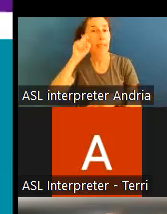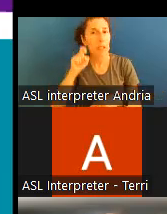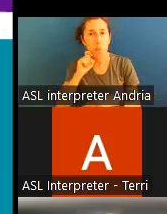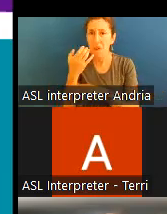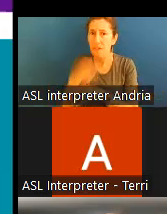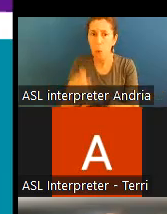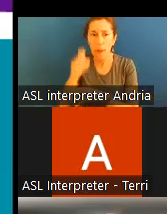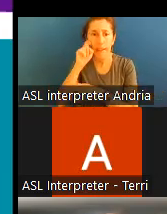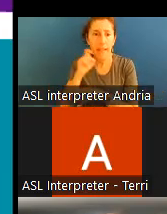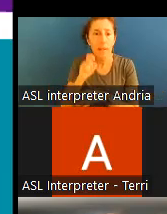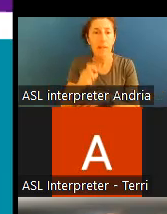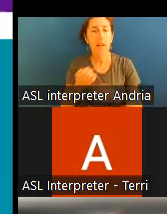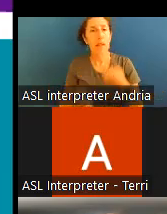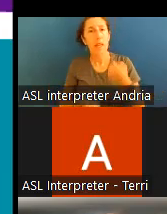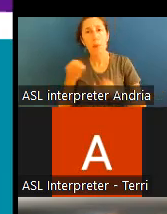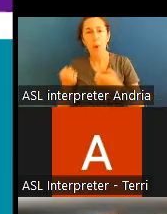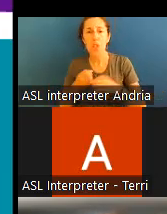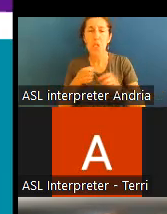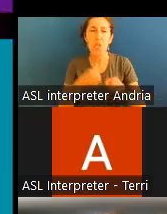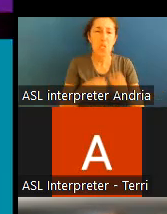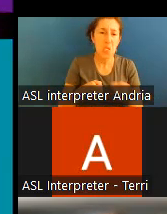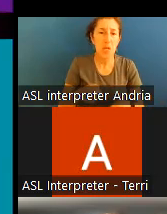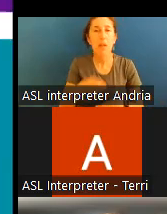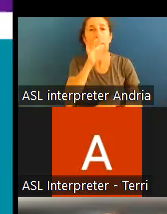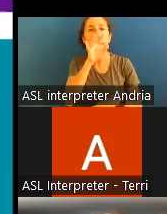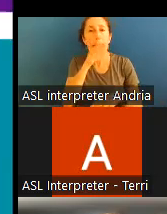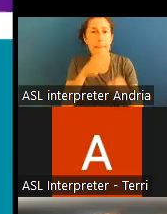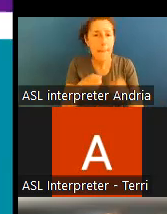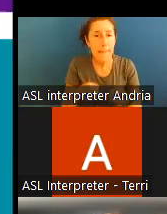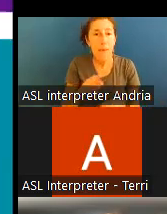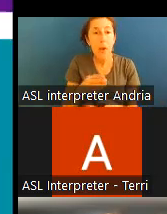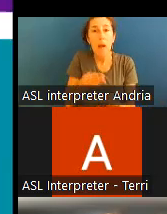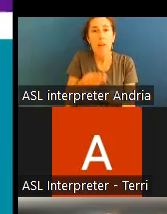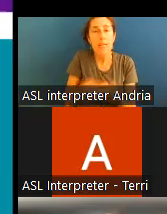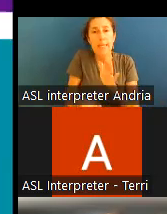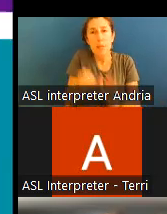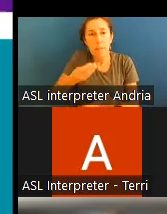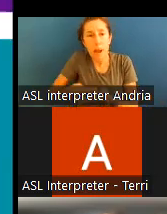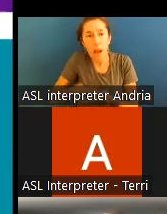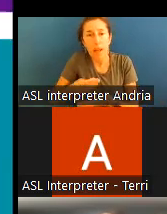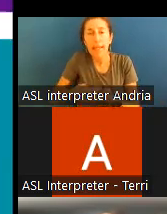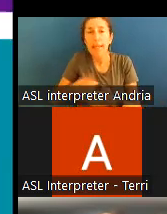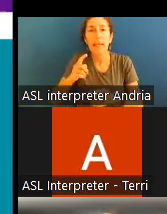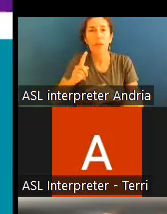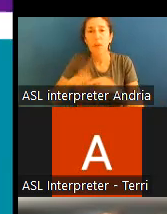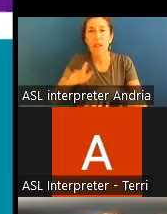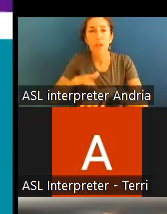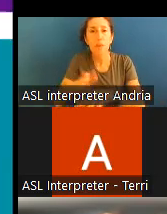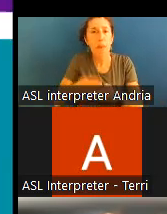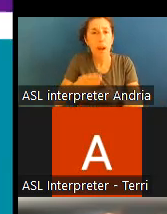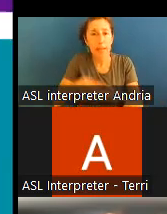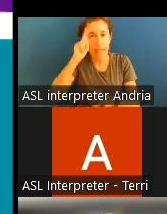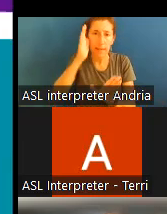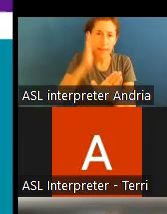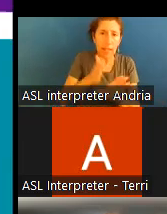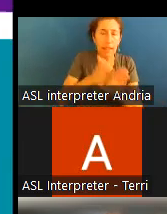coercive behavior that influence another person within an intimate partner relationship. It's really important to understand that